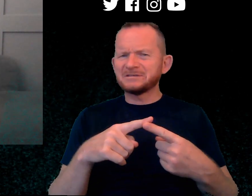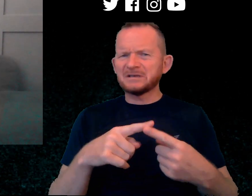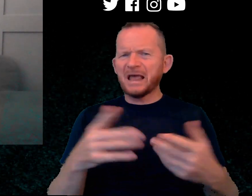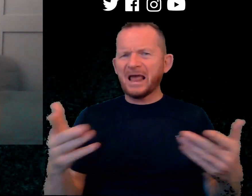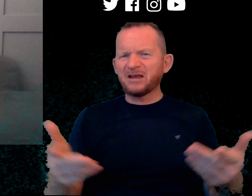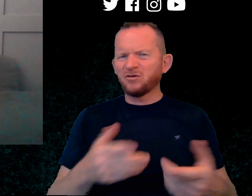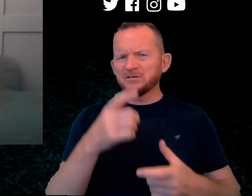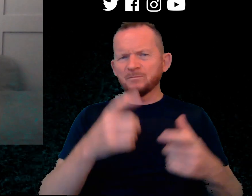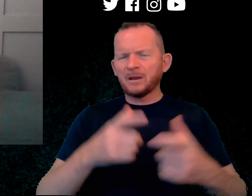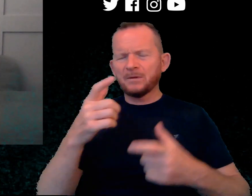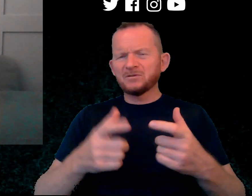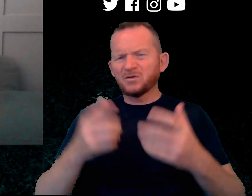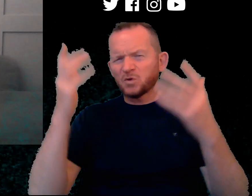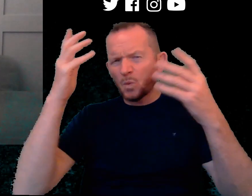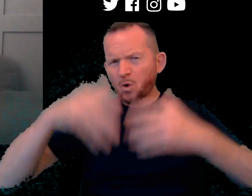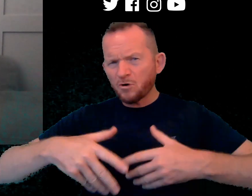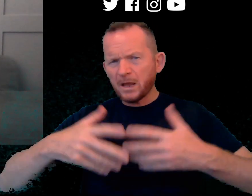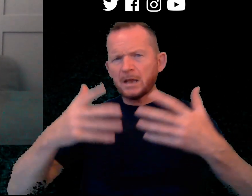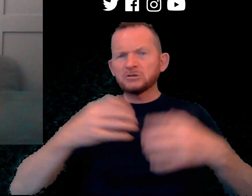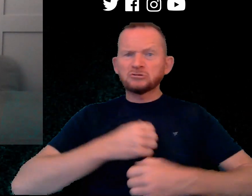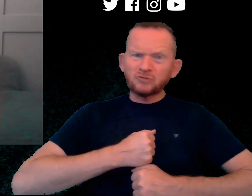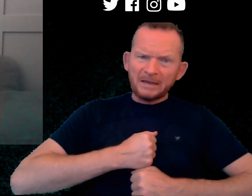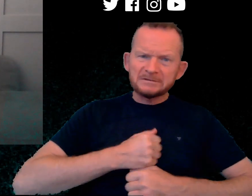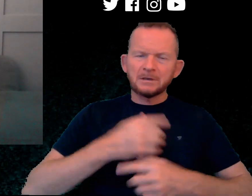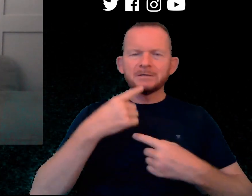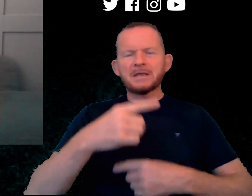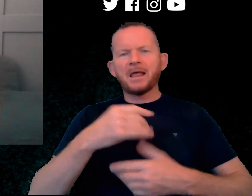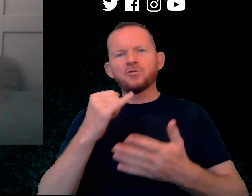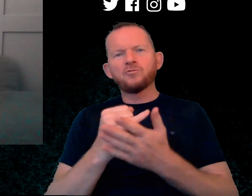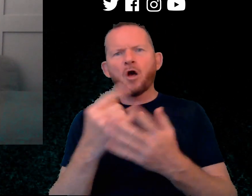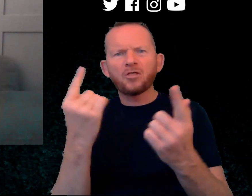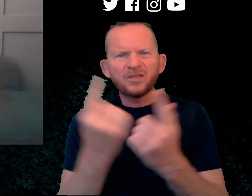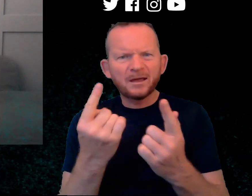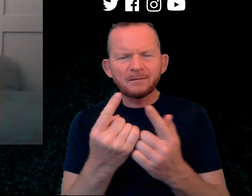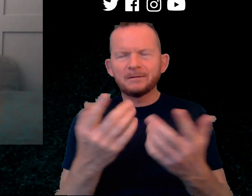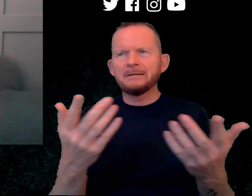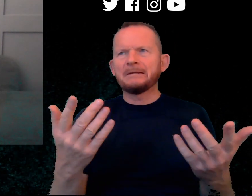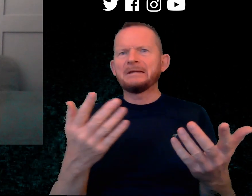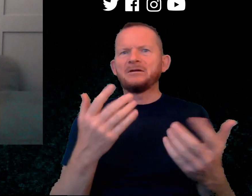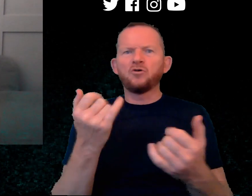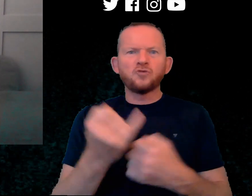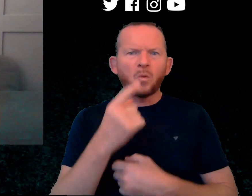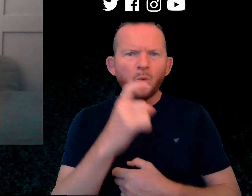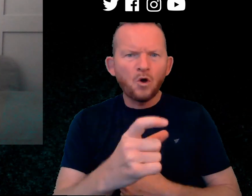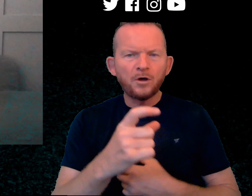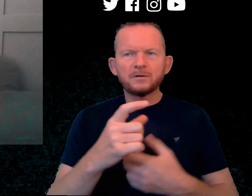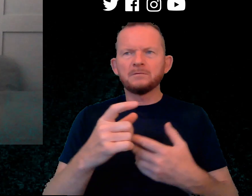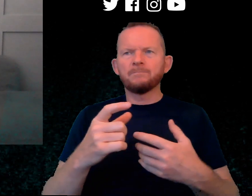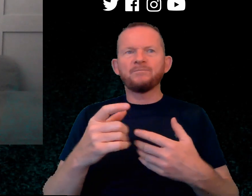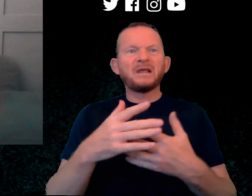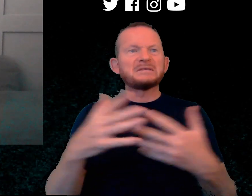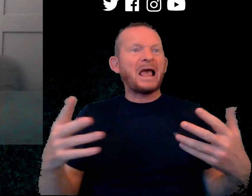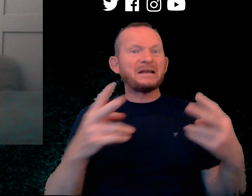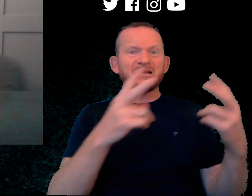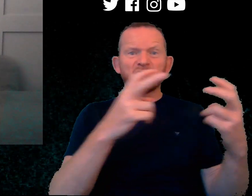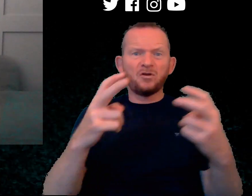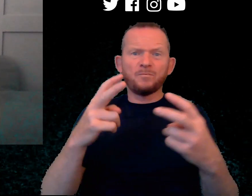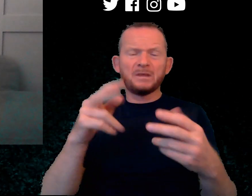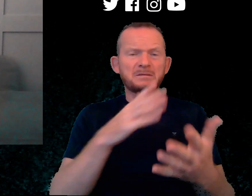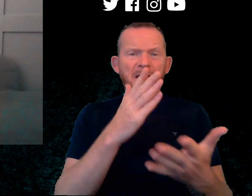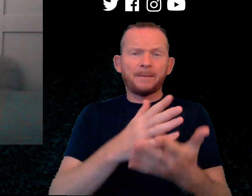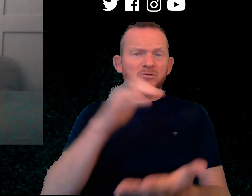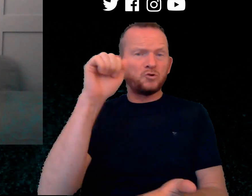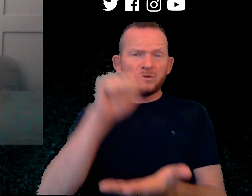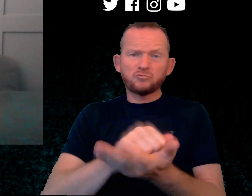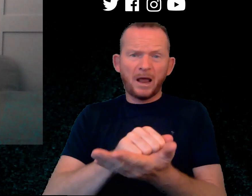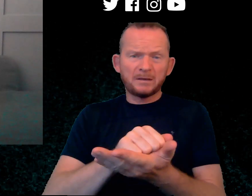this series was to show that even the most preferred terms have their flaws, to encourage people not to get so worried and worked up about